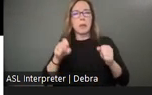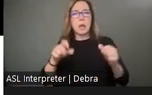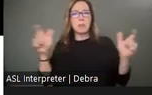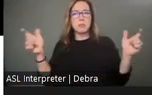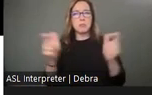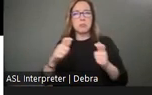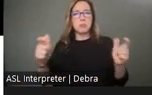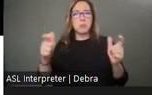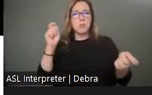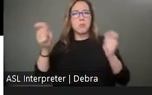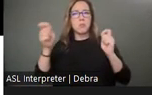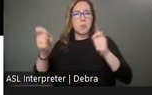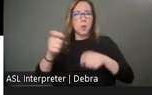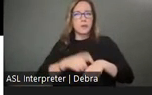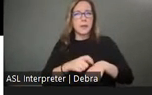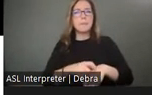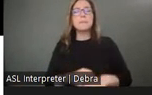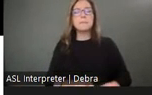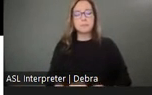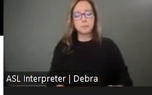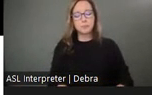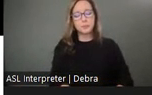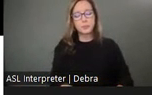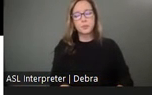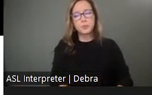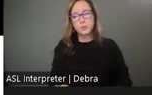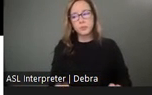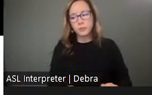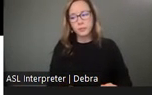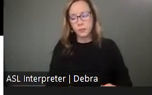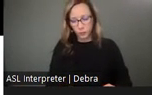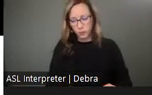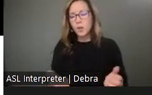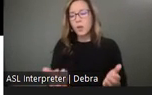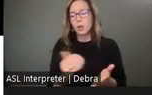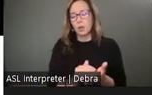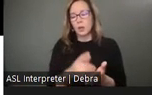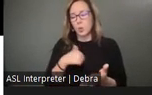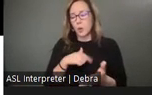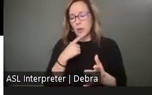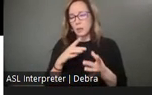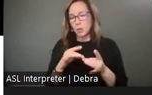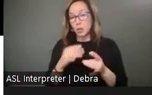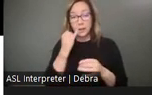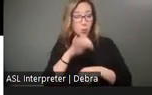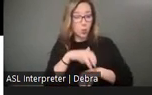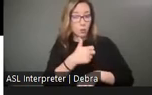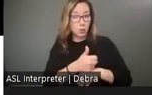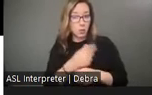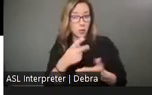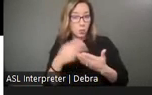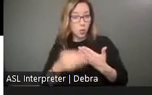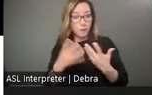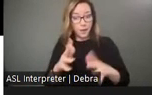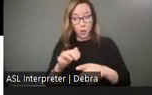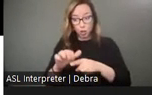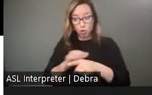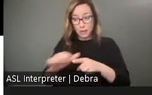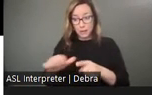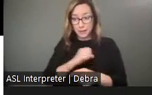modify over time if needed. And again, we mentioned here, if you've implemented the program and you've trained those